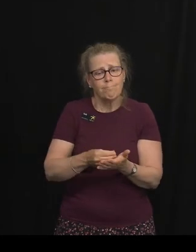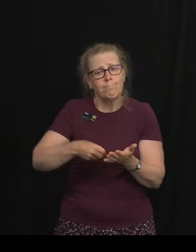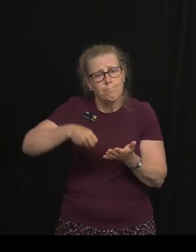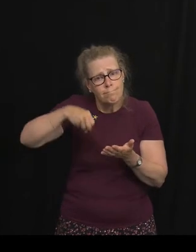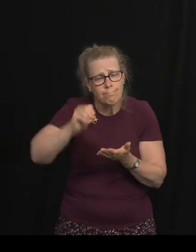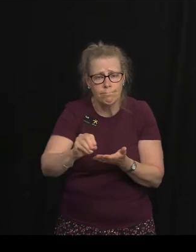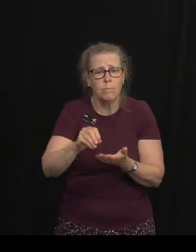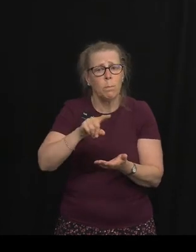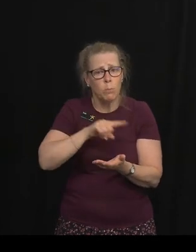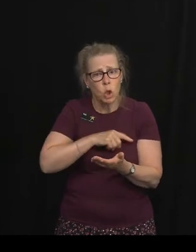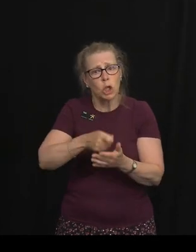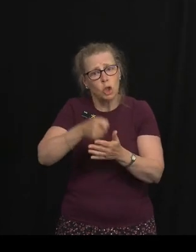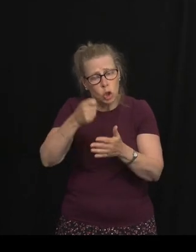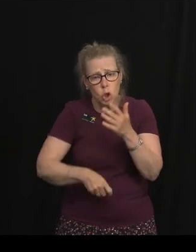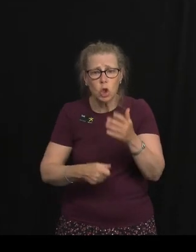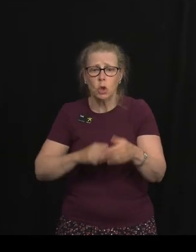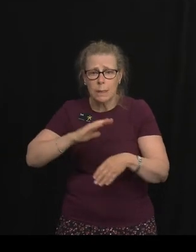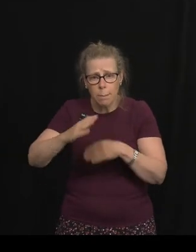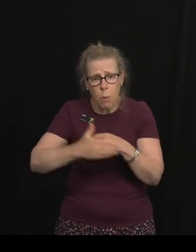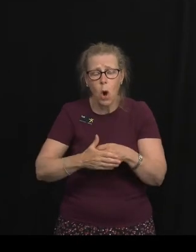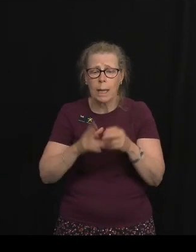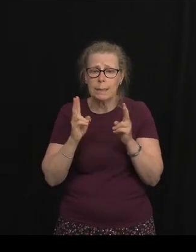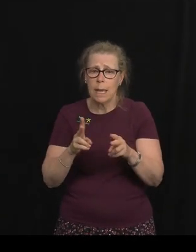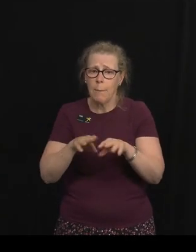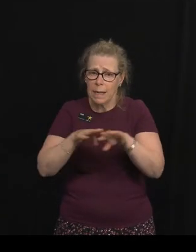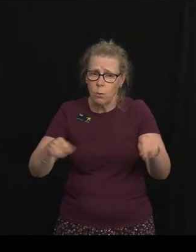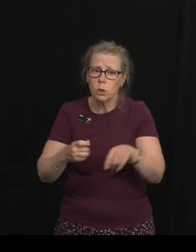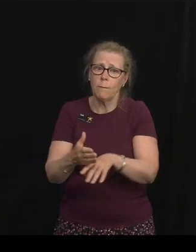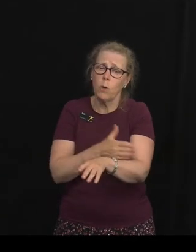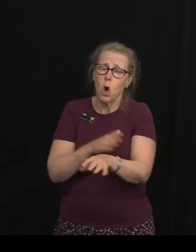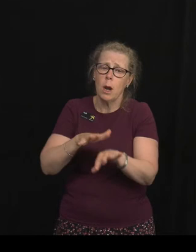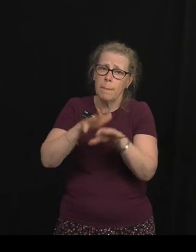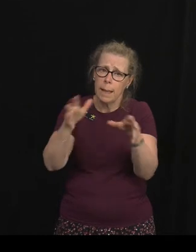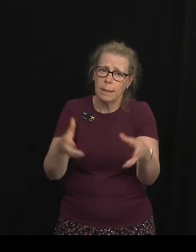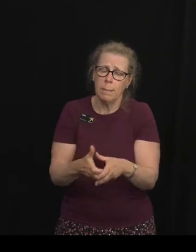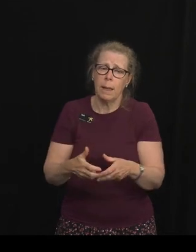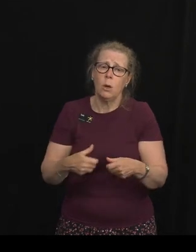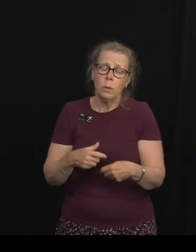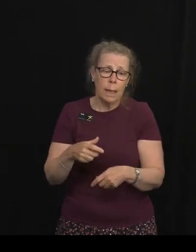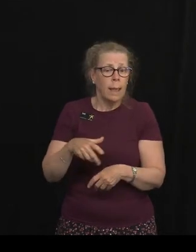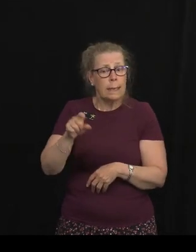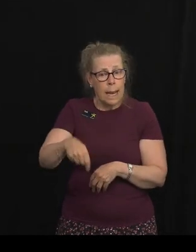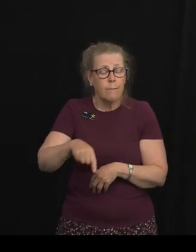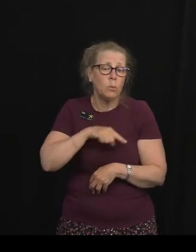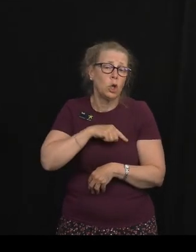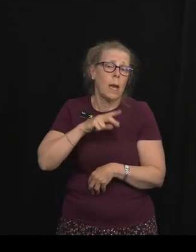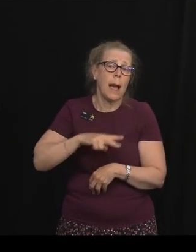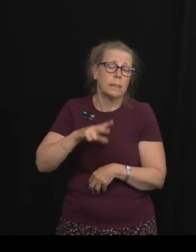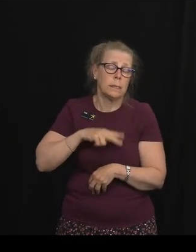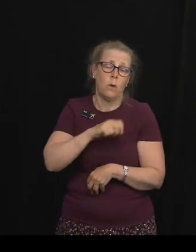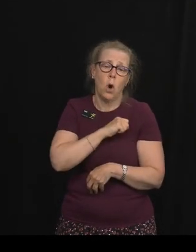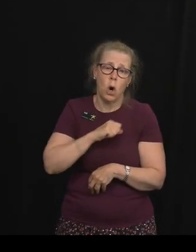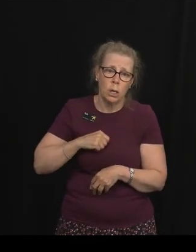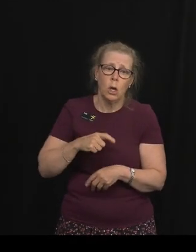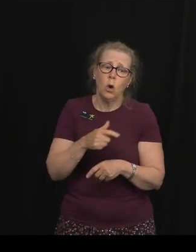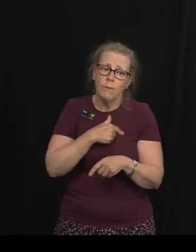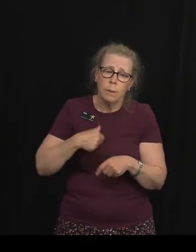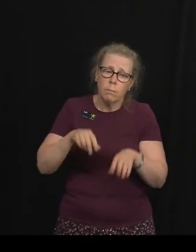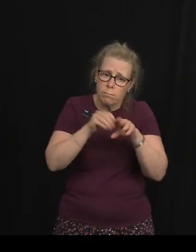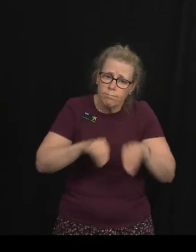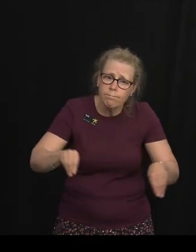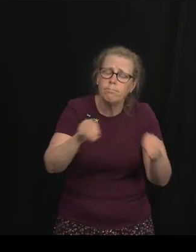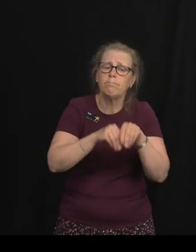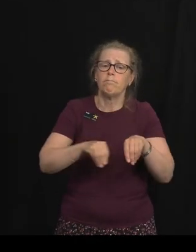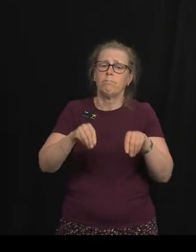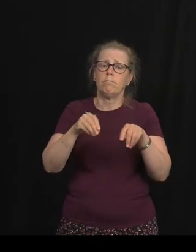we're expecting them to build up a pandemic preparedness and response system and keep up basic healthcare and train new